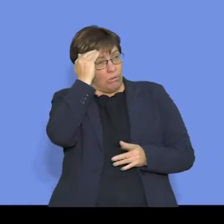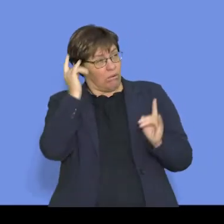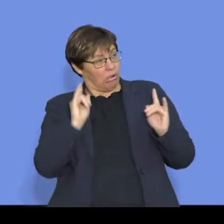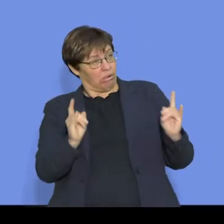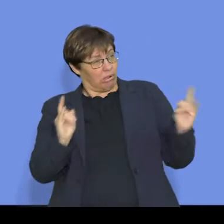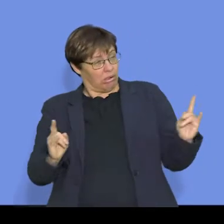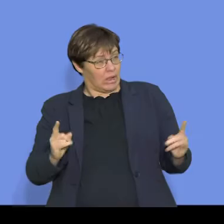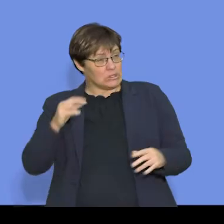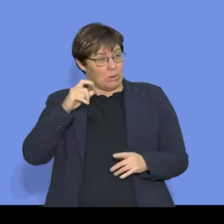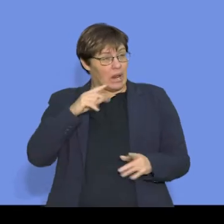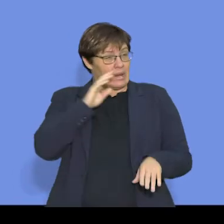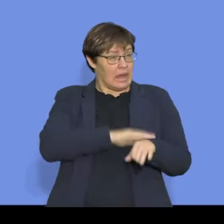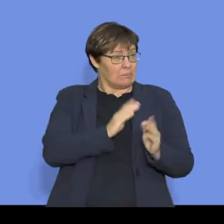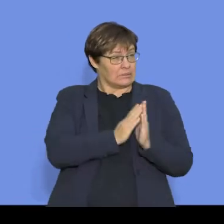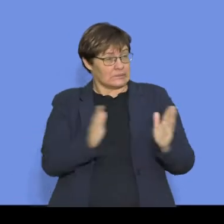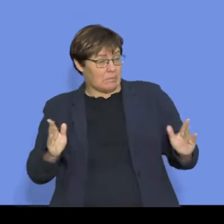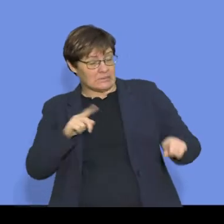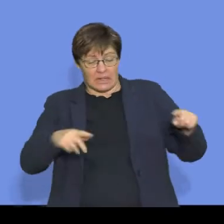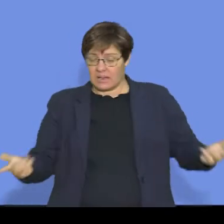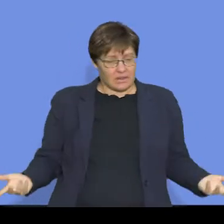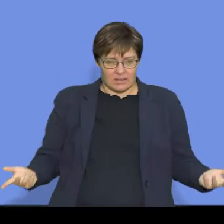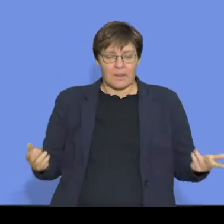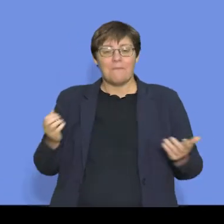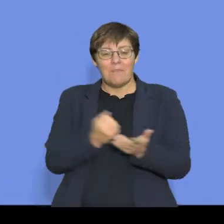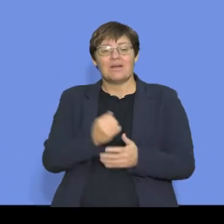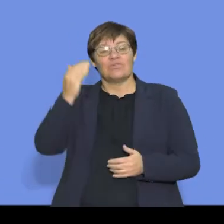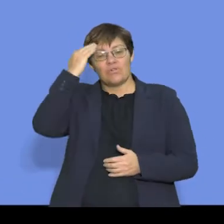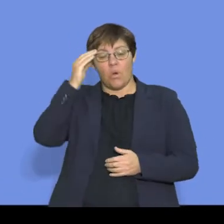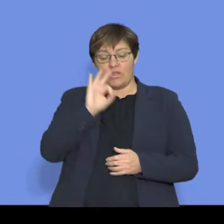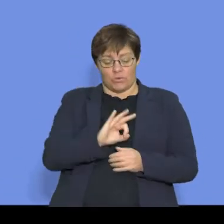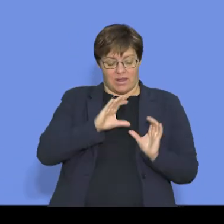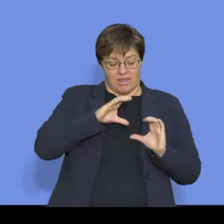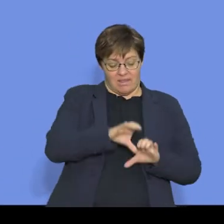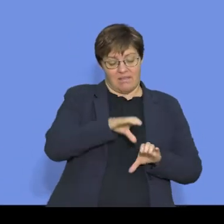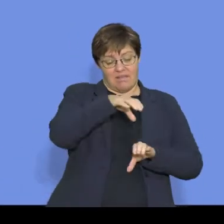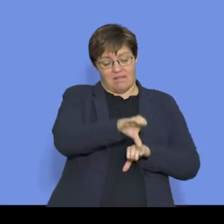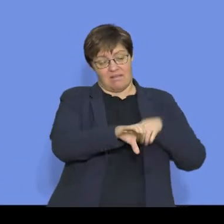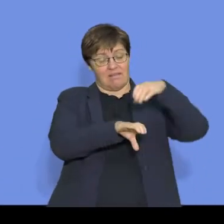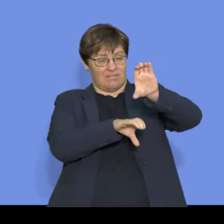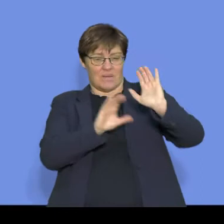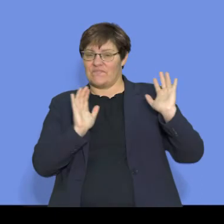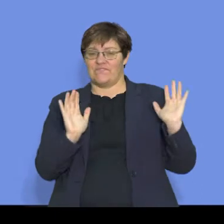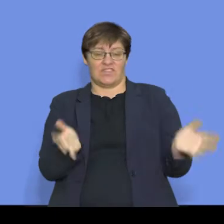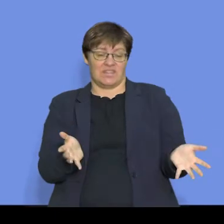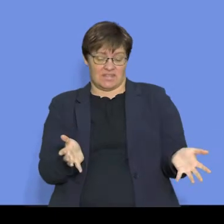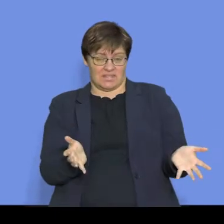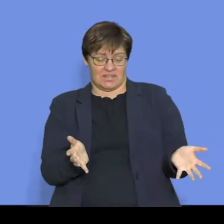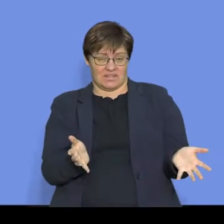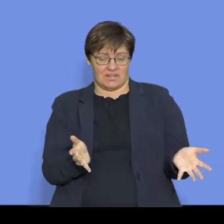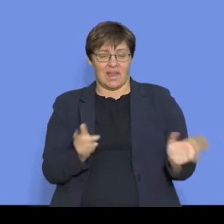their geological timescale. You need to know the names of the three eras. Any other